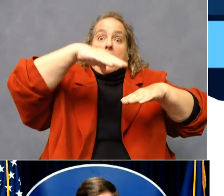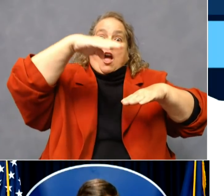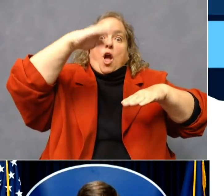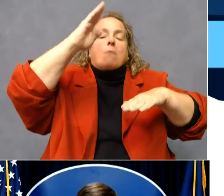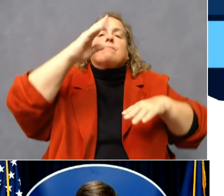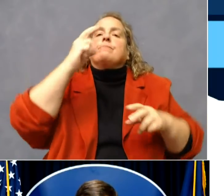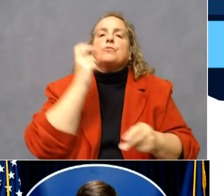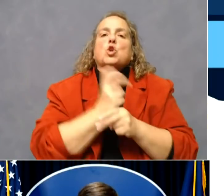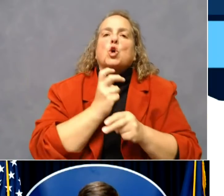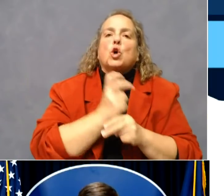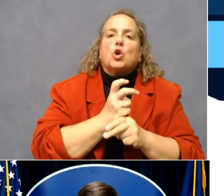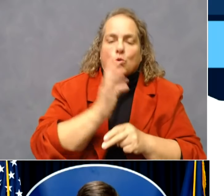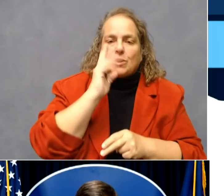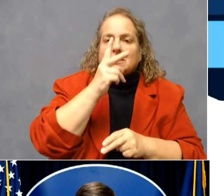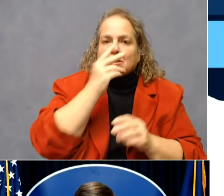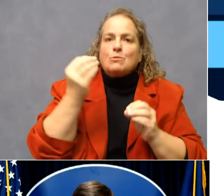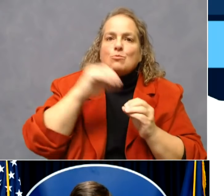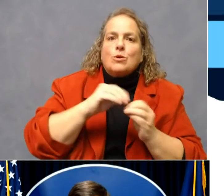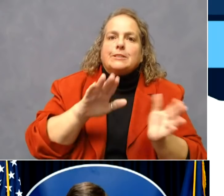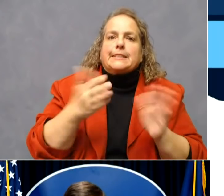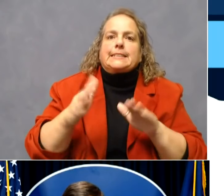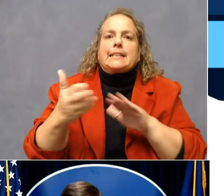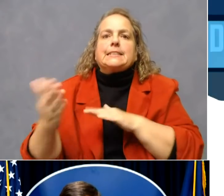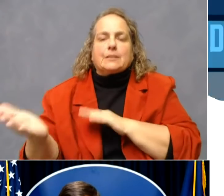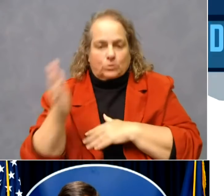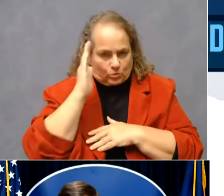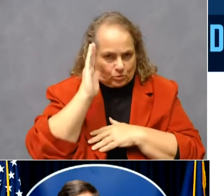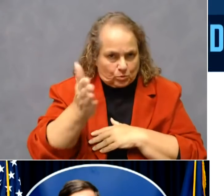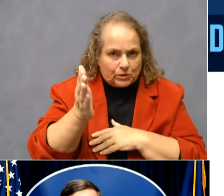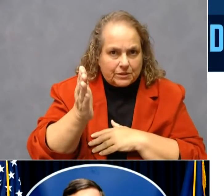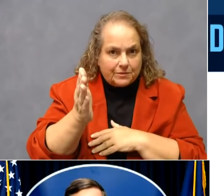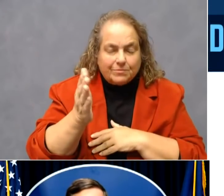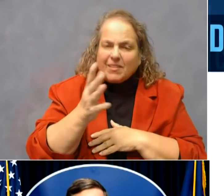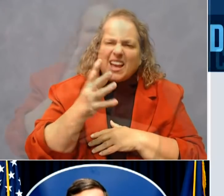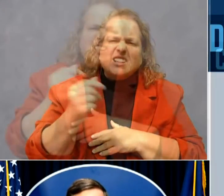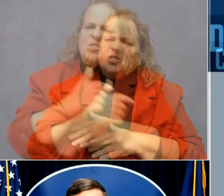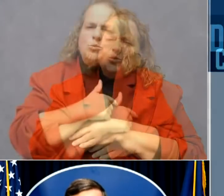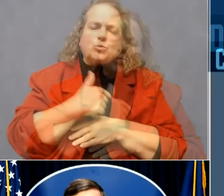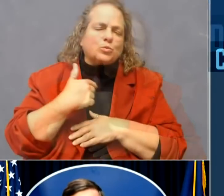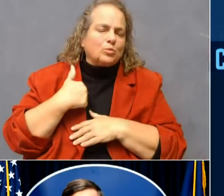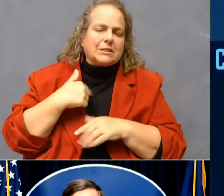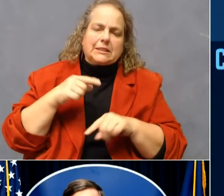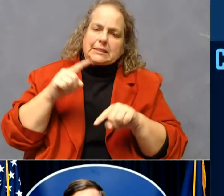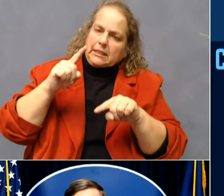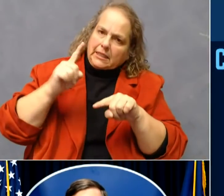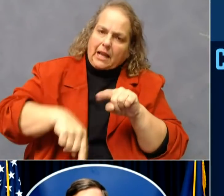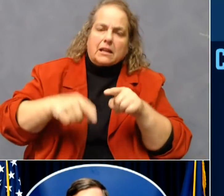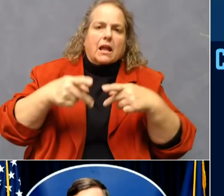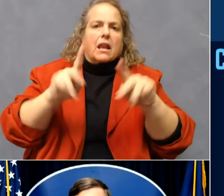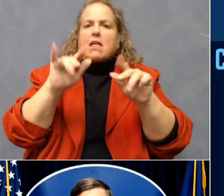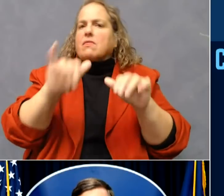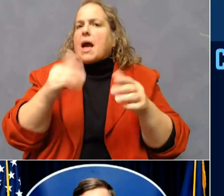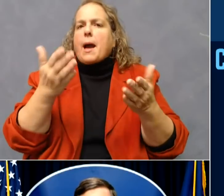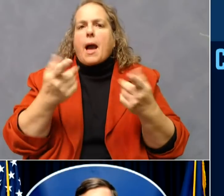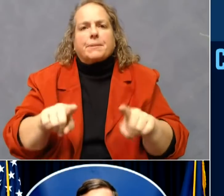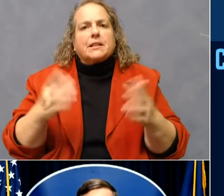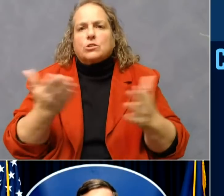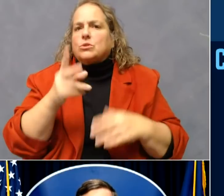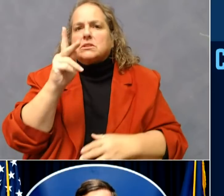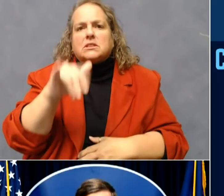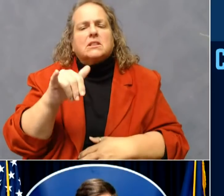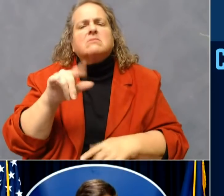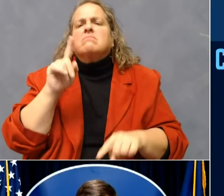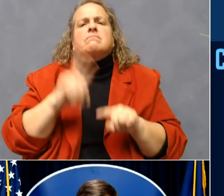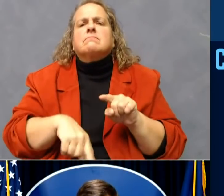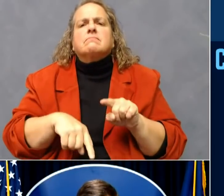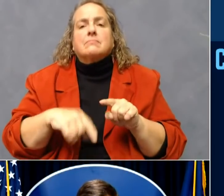skyrocket, and we are just simply not going to let that happen. This is what's happening in Kentucky right now.